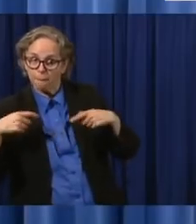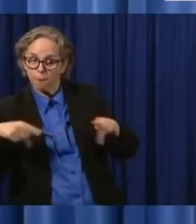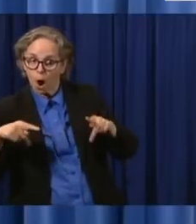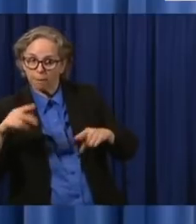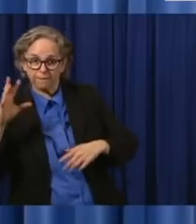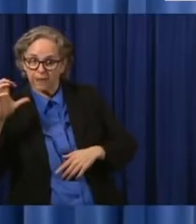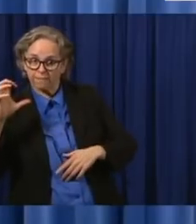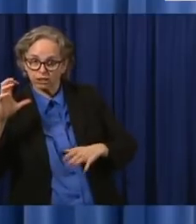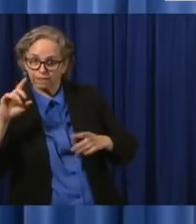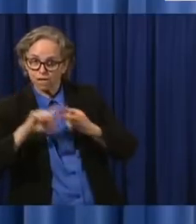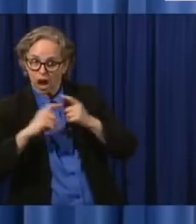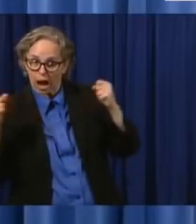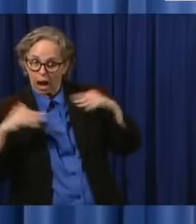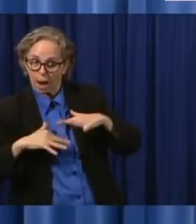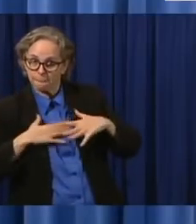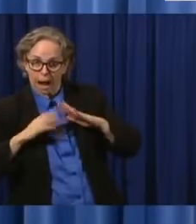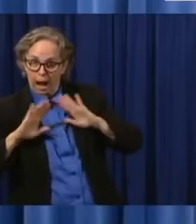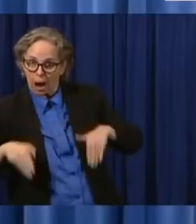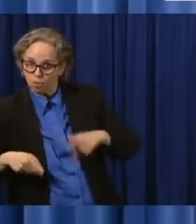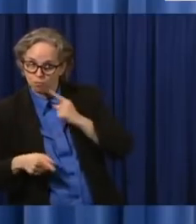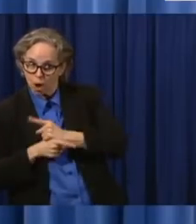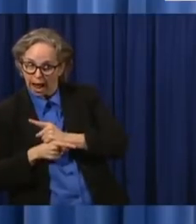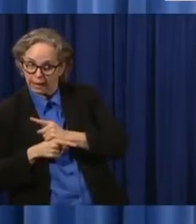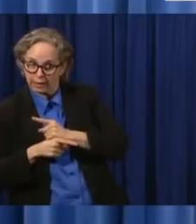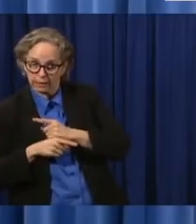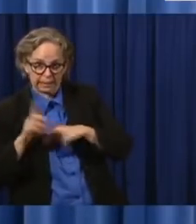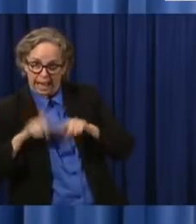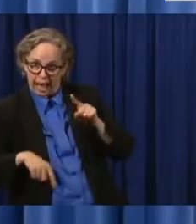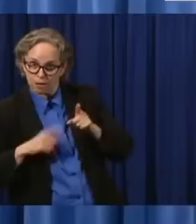my house on Memorial Day.